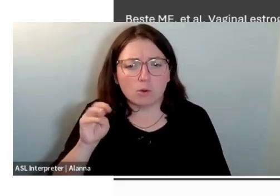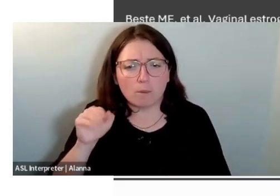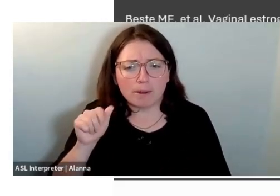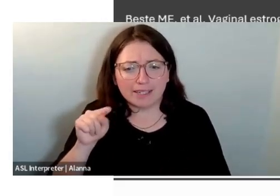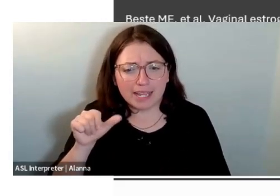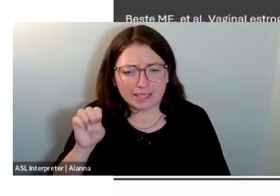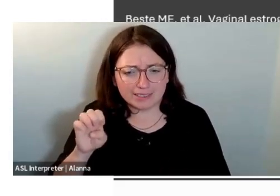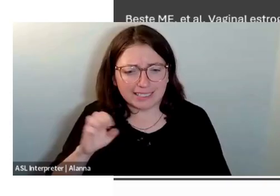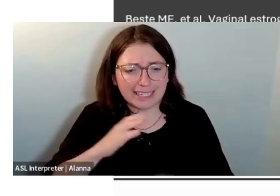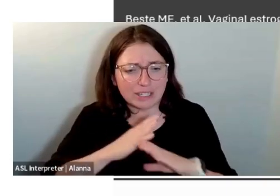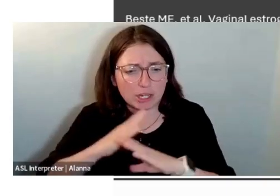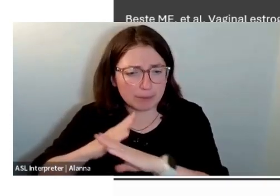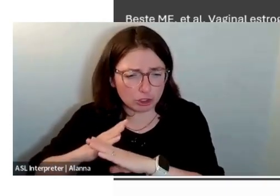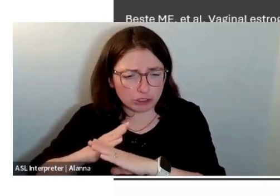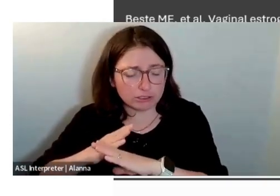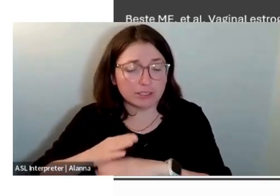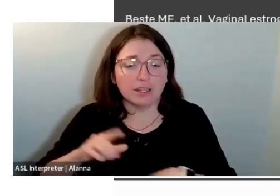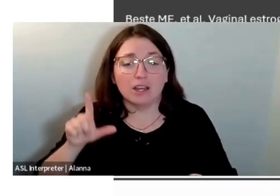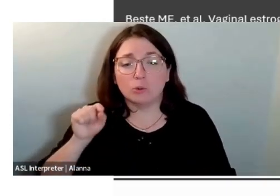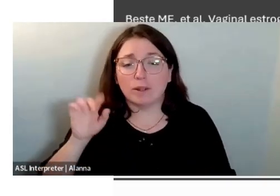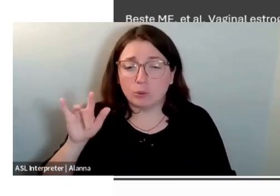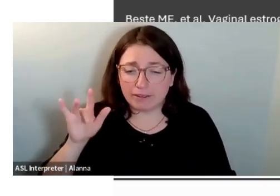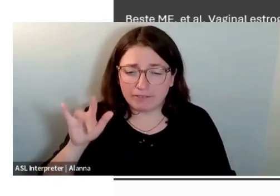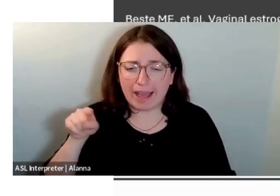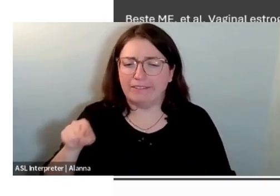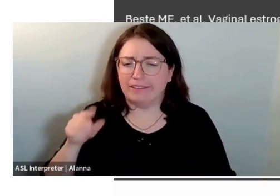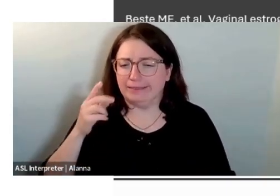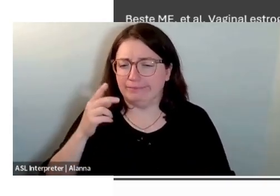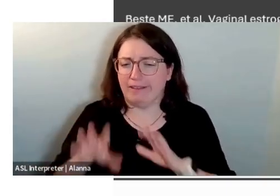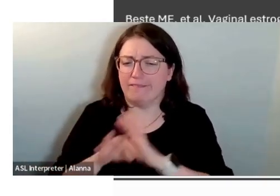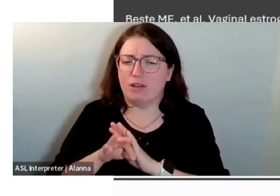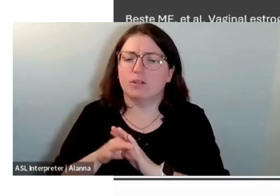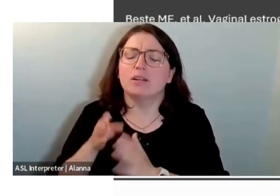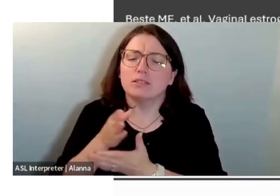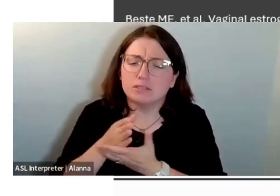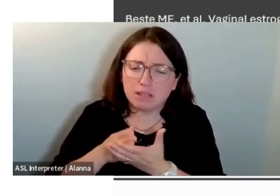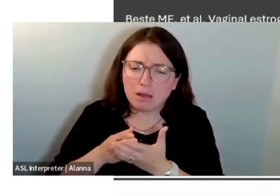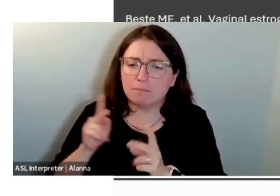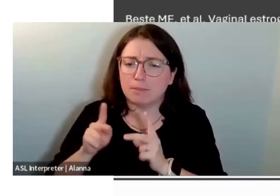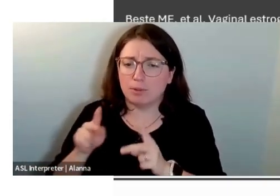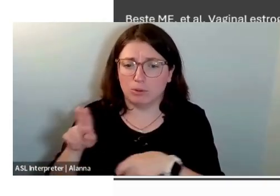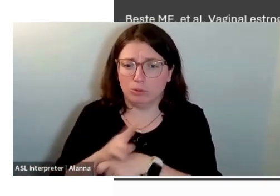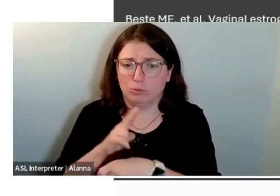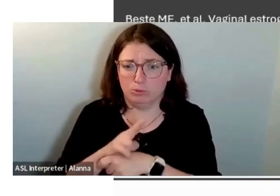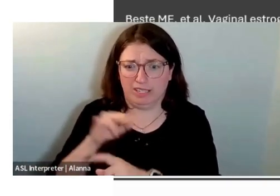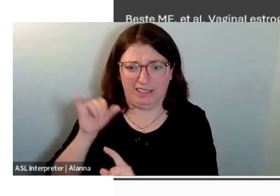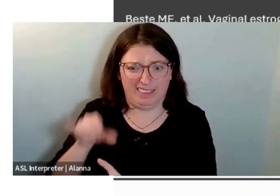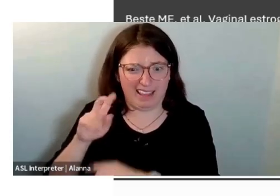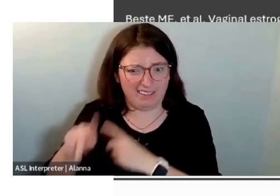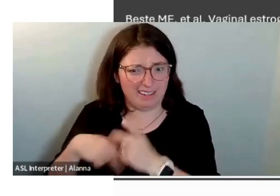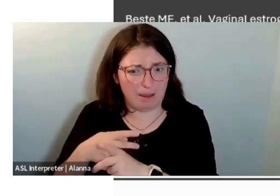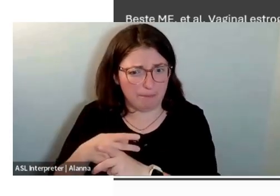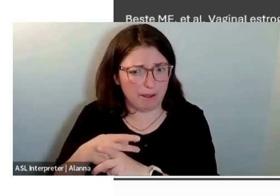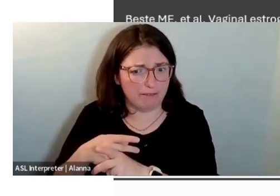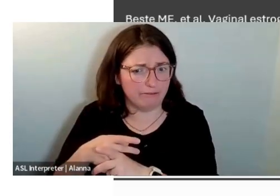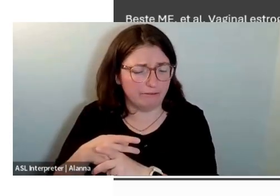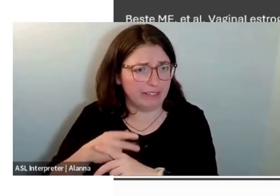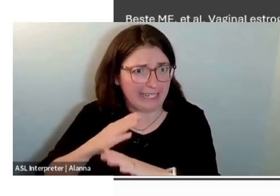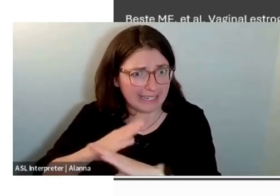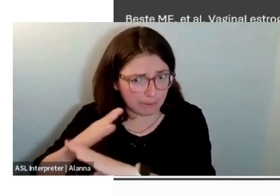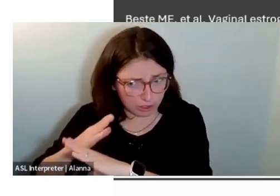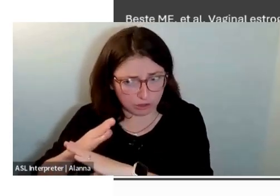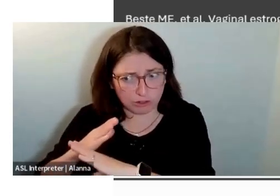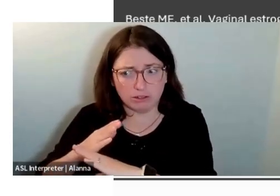found a possible higher recurrence risk in that subgroup. Meanwhile, breast cancer mortality death was